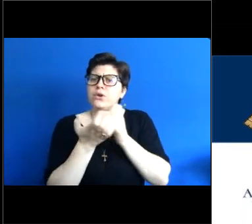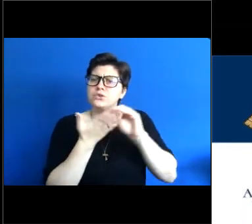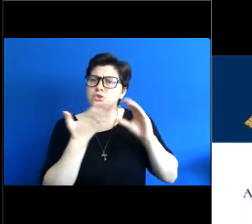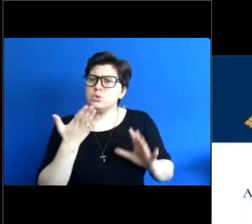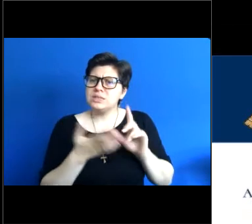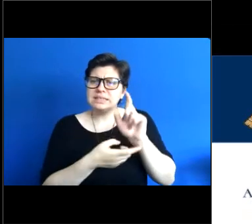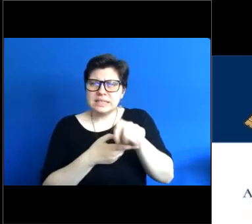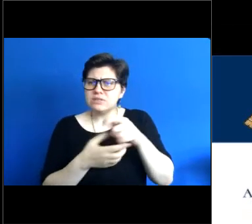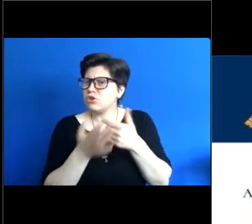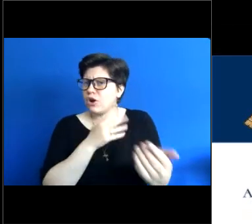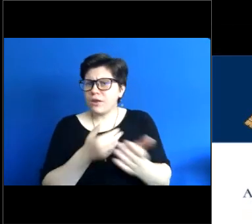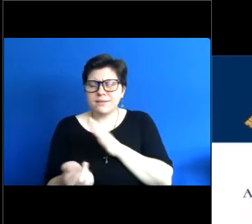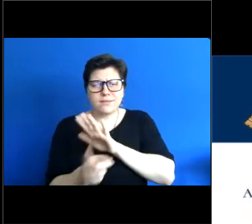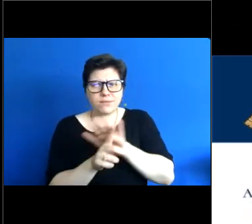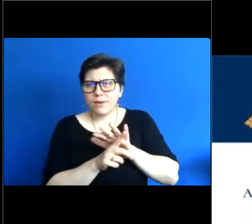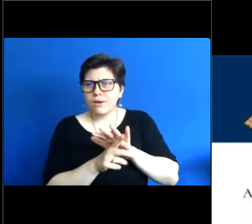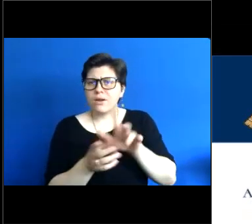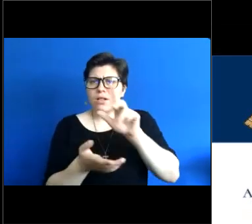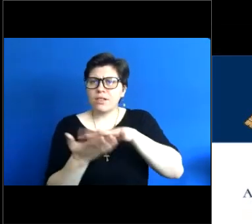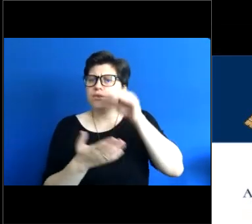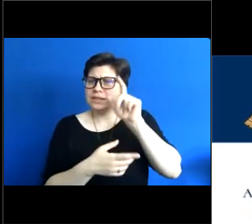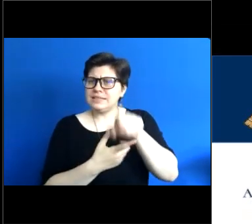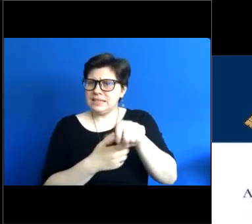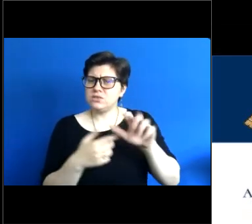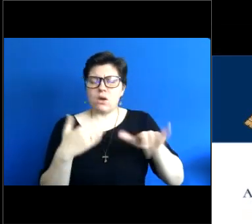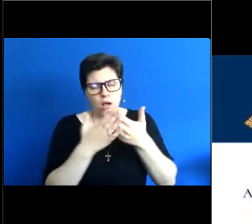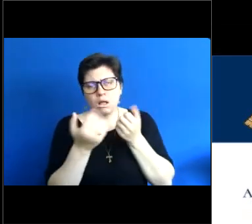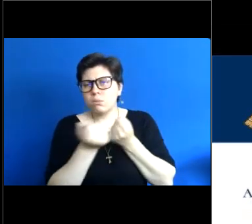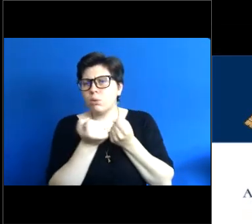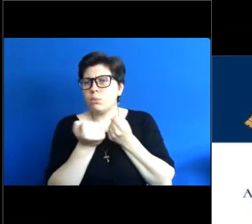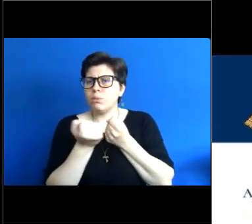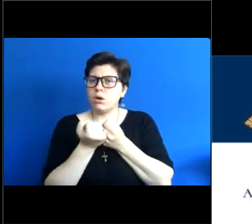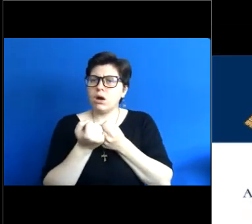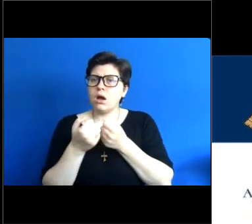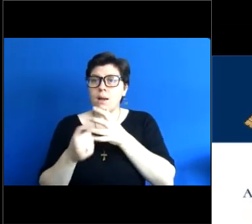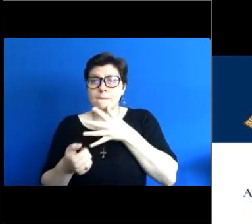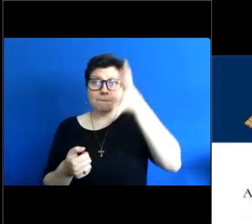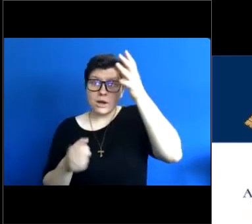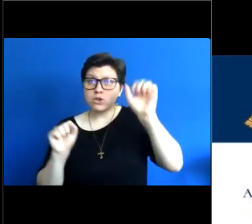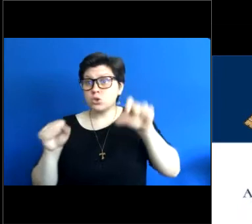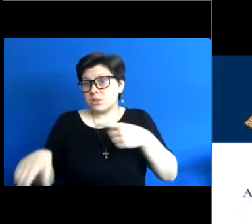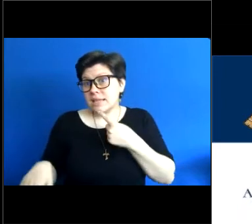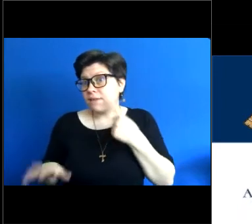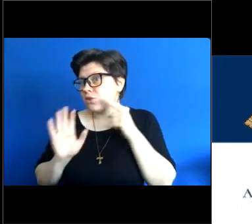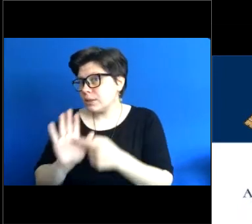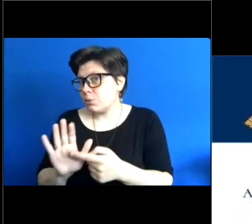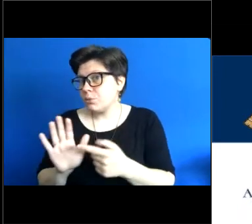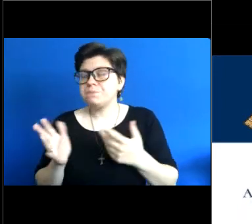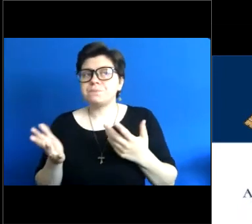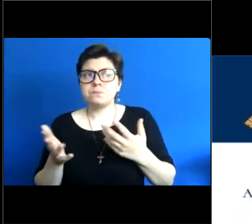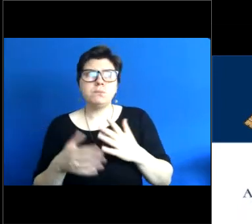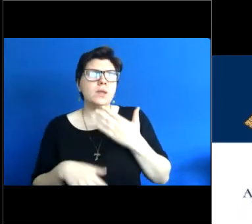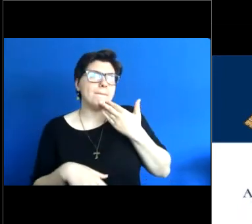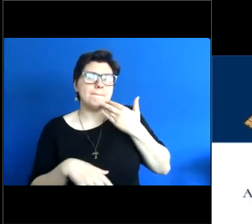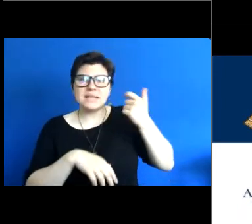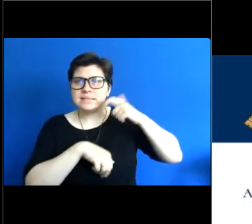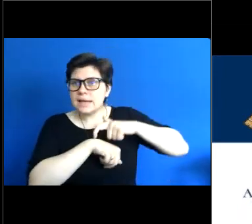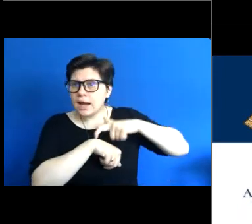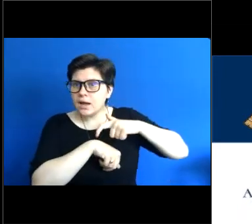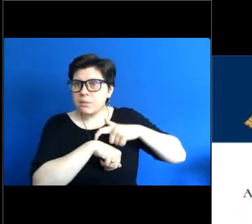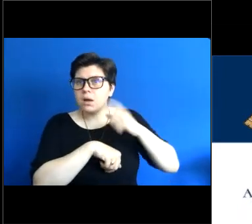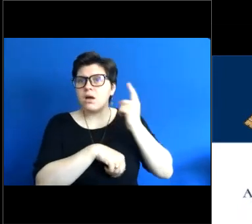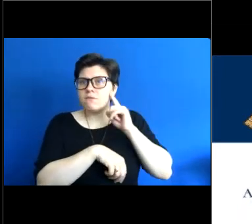of what their learning needs may be. And so our parents are going to be able to tell us, for example, what is the best time of faith formation